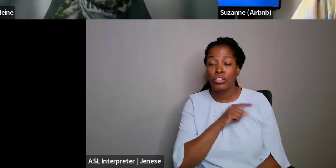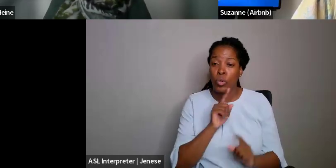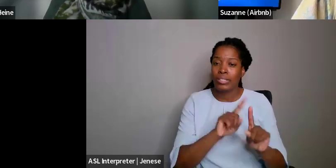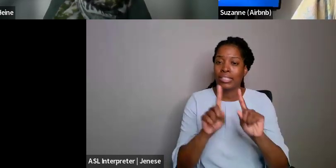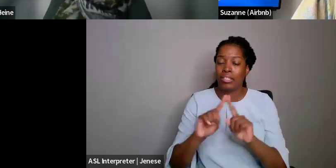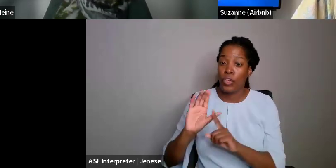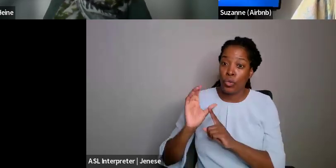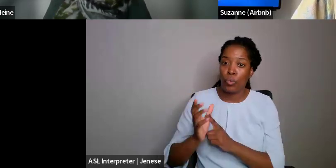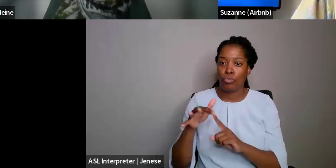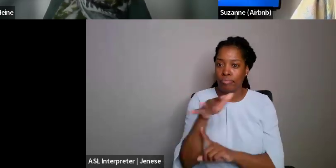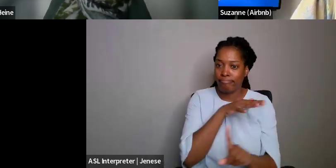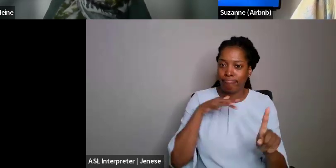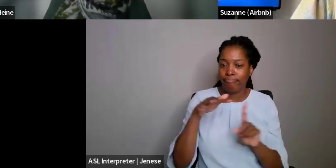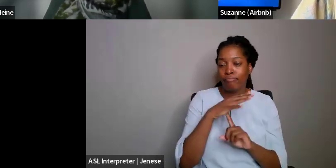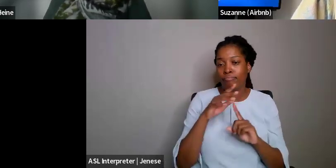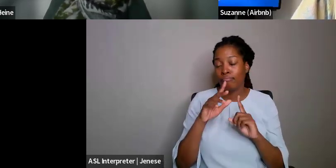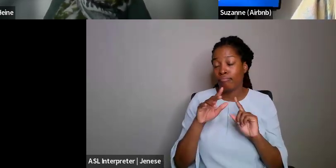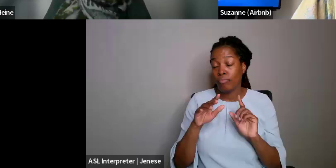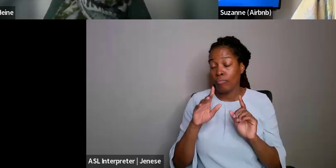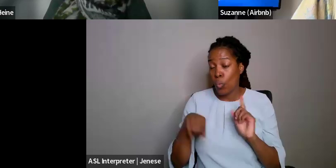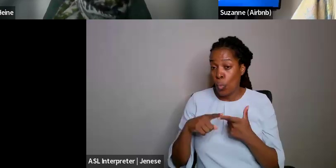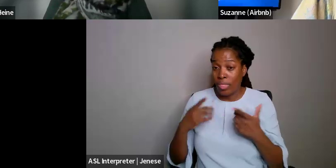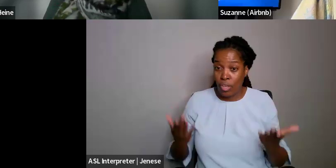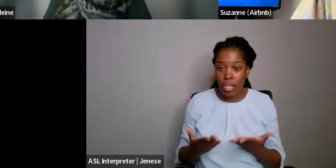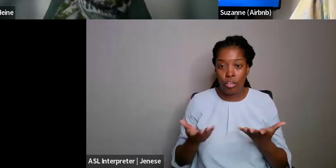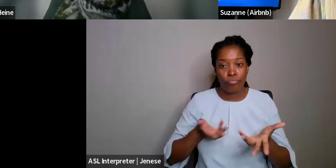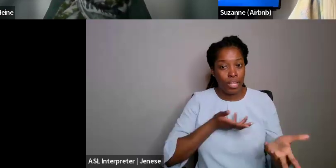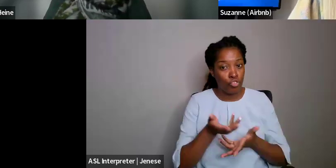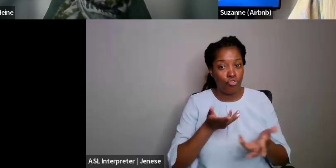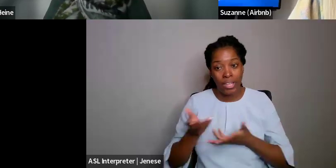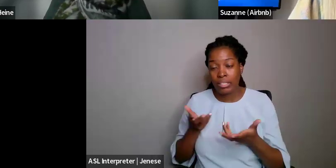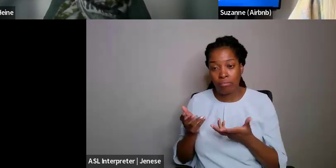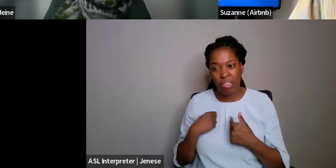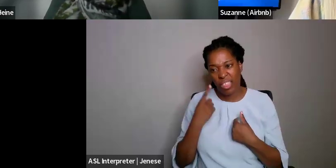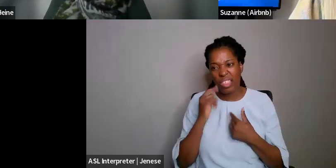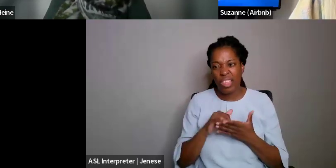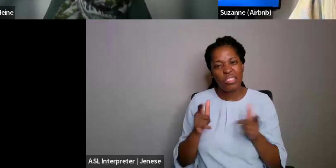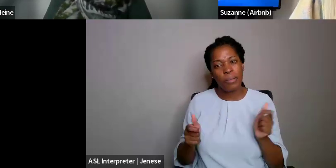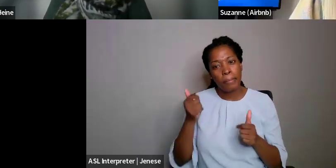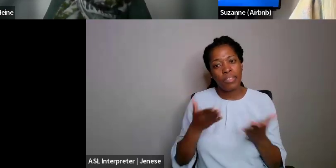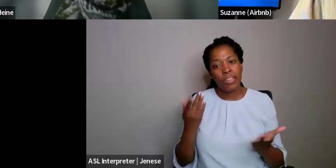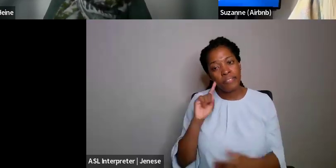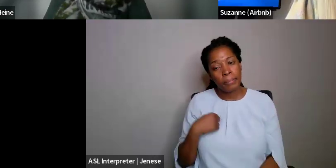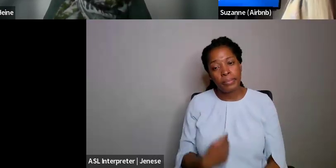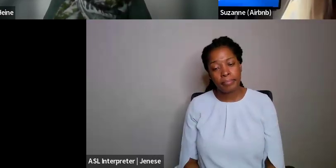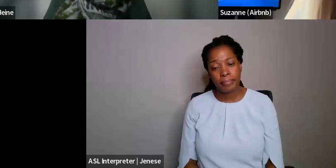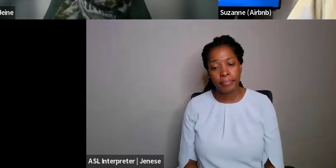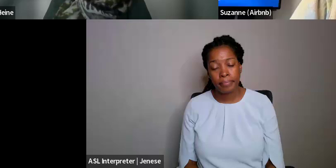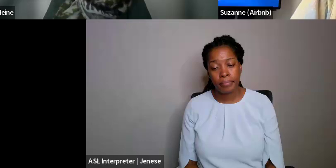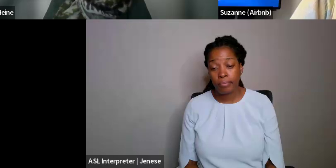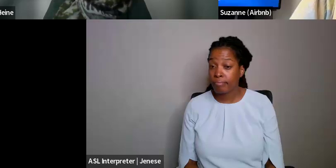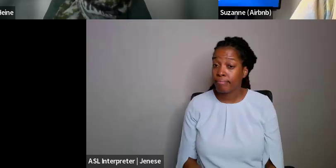as they come in, and just basically just interacting. I would say that's the biggest thing for me. Amazing. Love